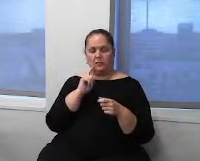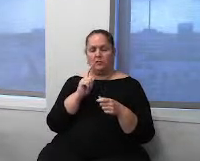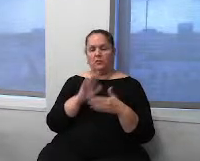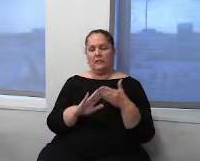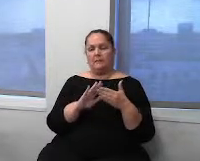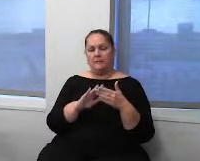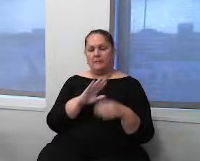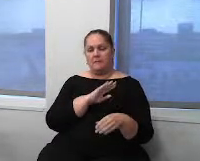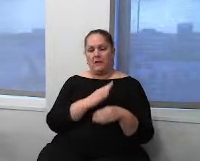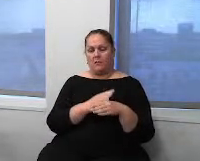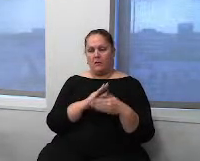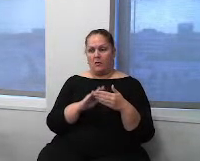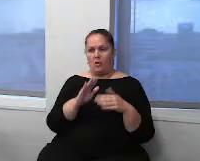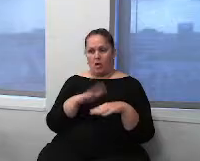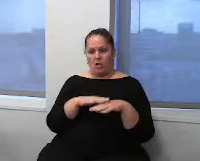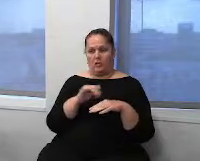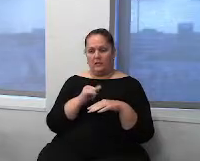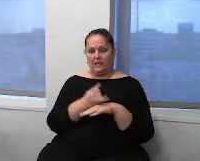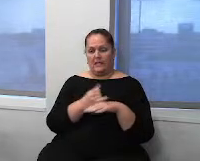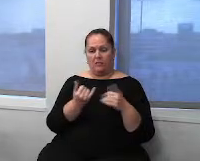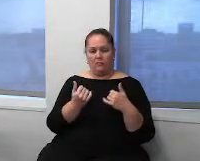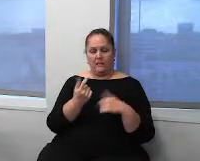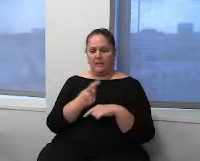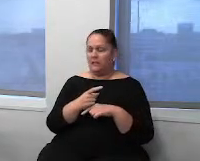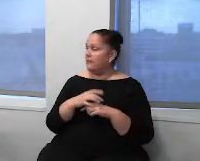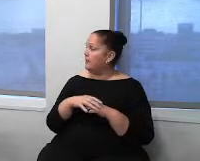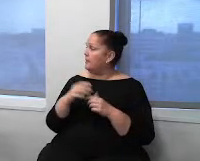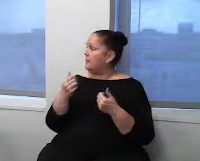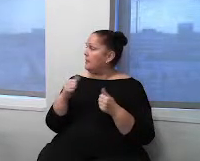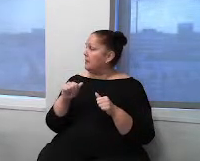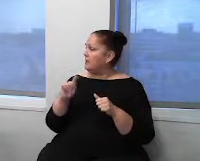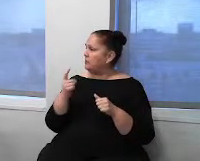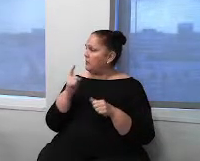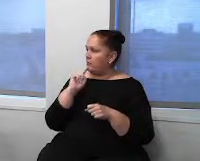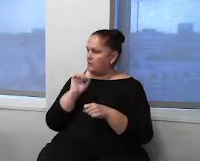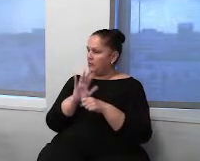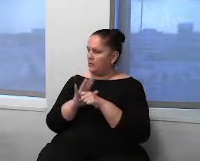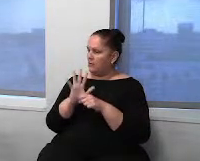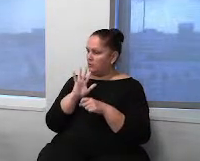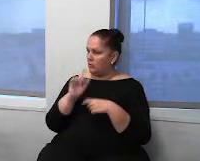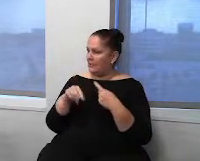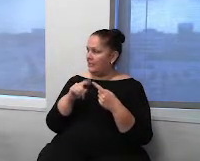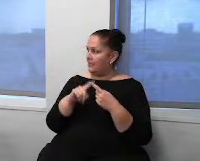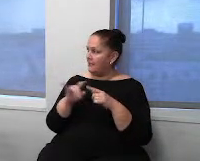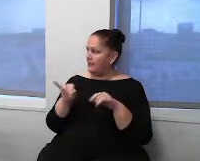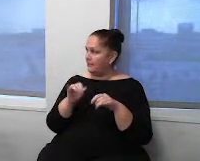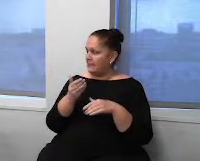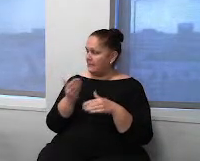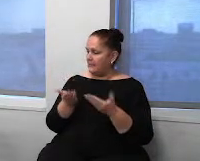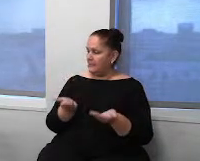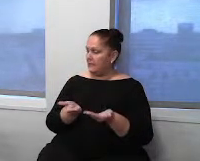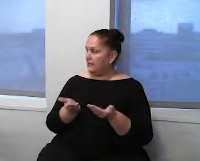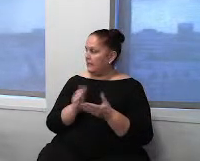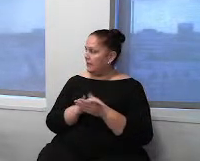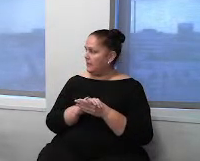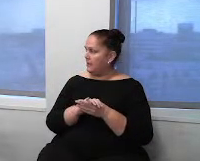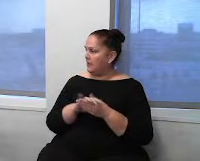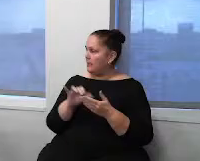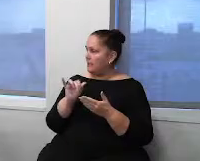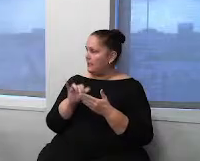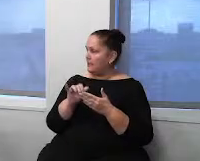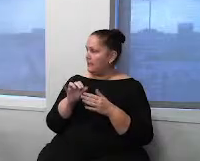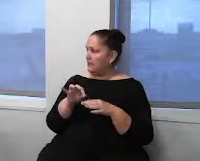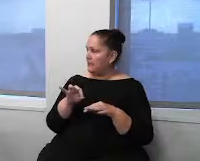keep the power on at this time, right? I'm trying to first confirm that we're talking about the same thing